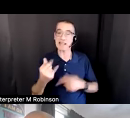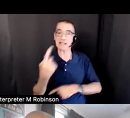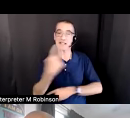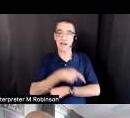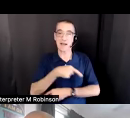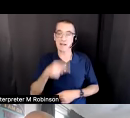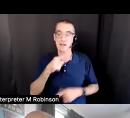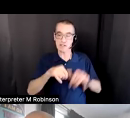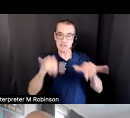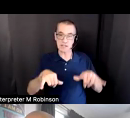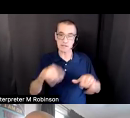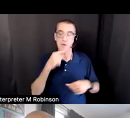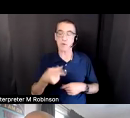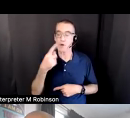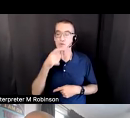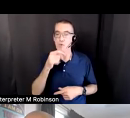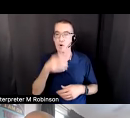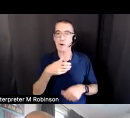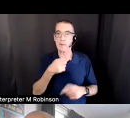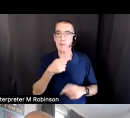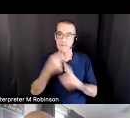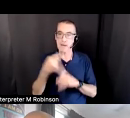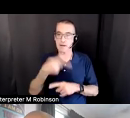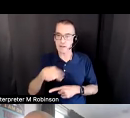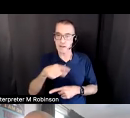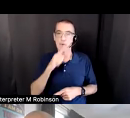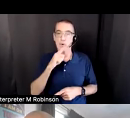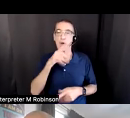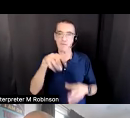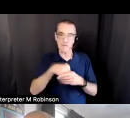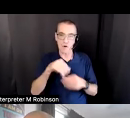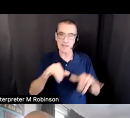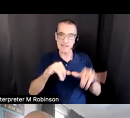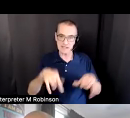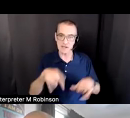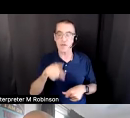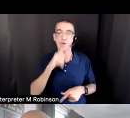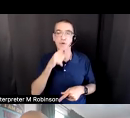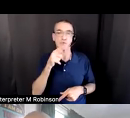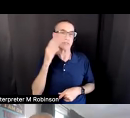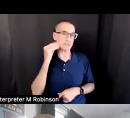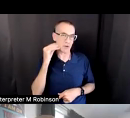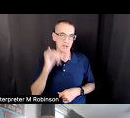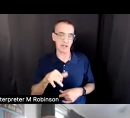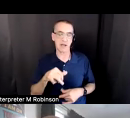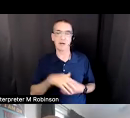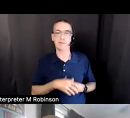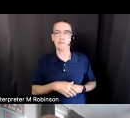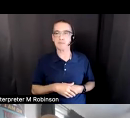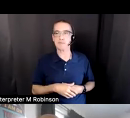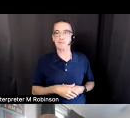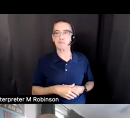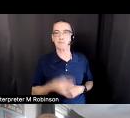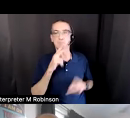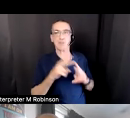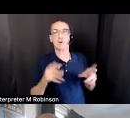our systems are the ones that are impacting them. They are the ones involved in the system, and they are the ones experiencing it. So it's